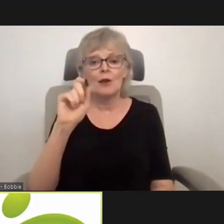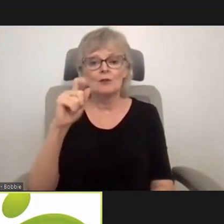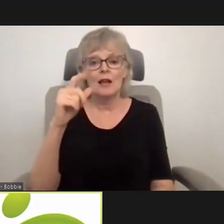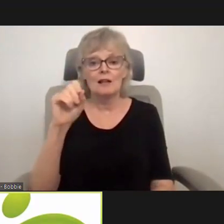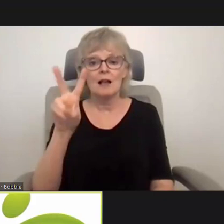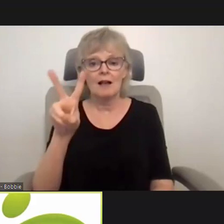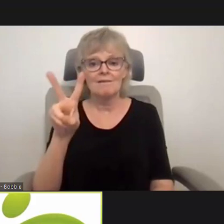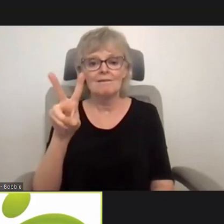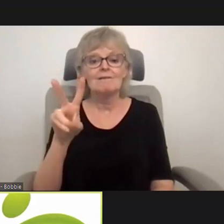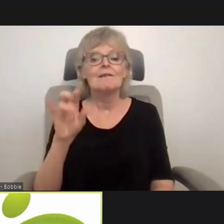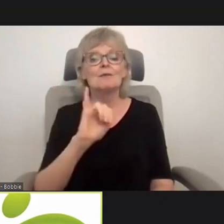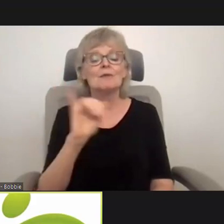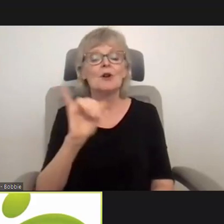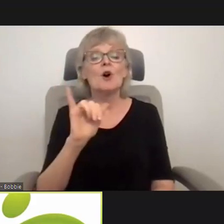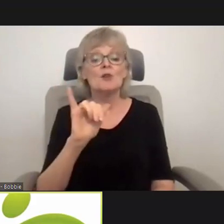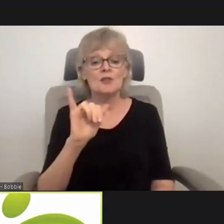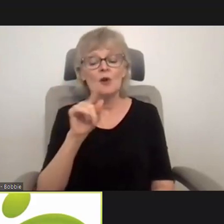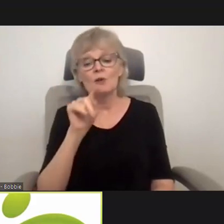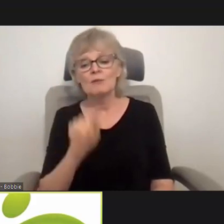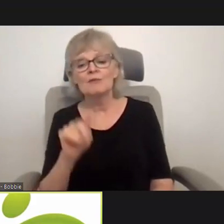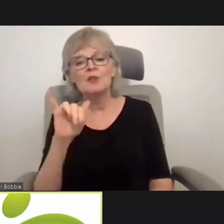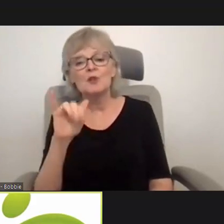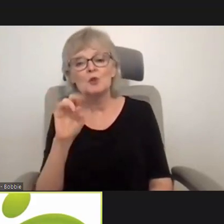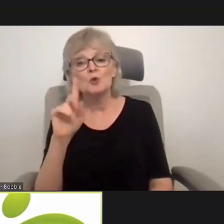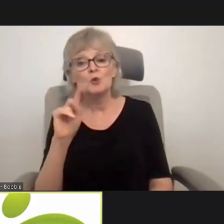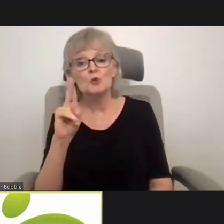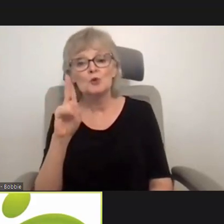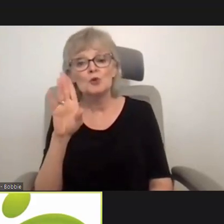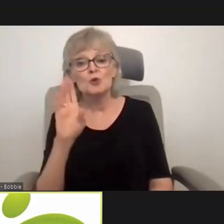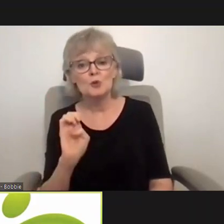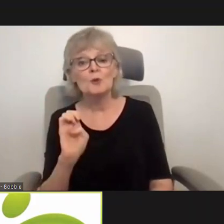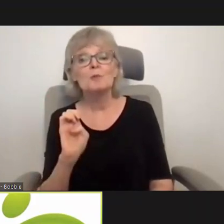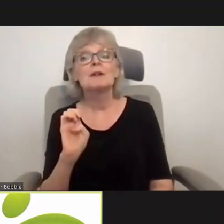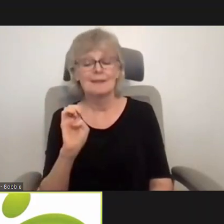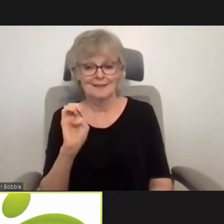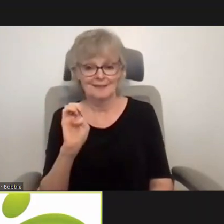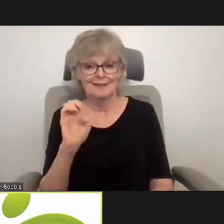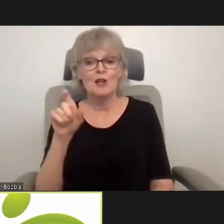take you to our YouTube channel and you can see all of Emmanuel's Let's Talk About It.